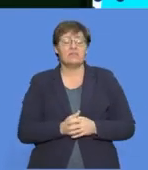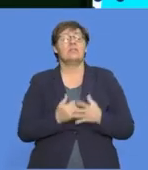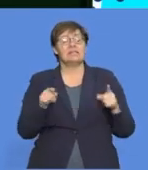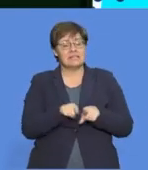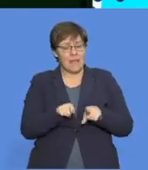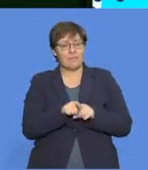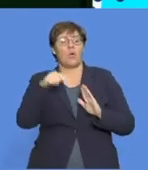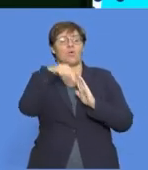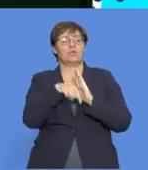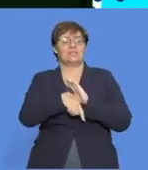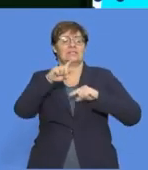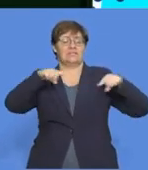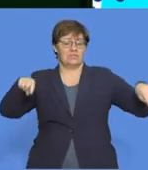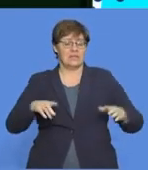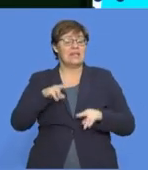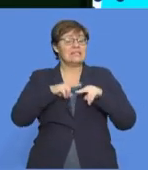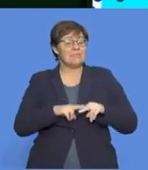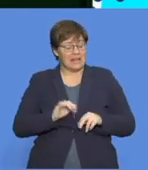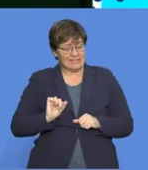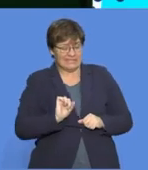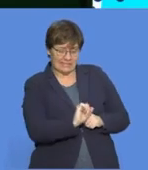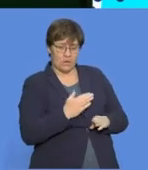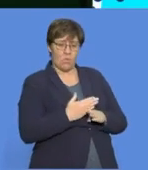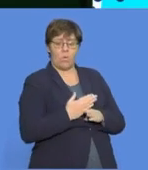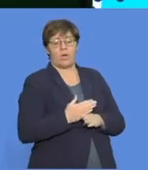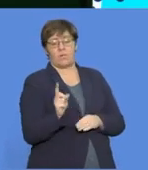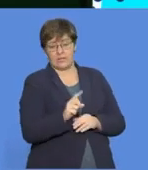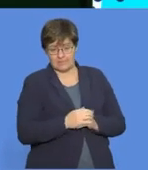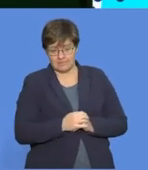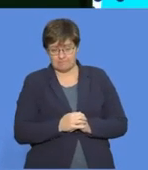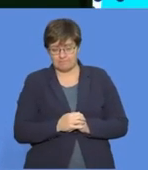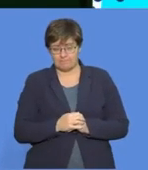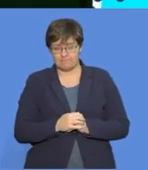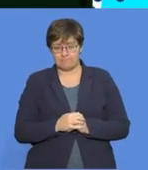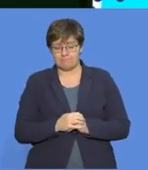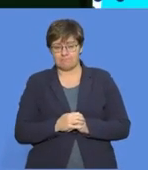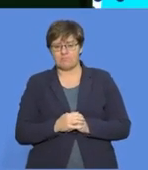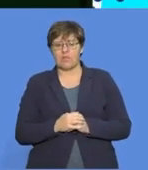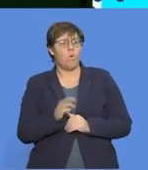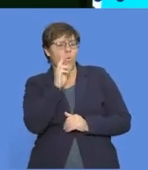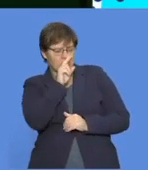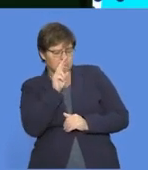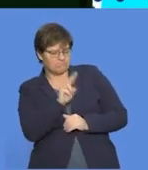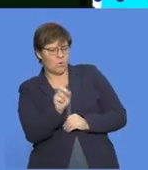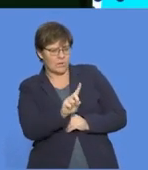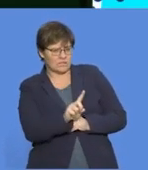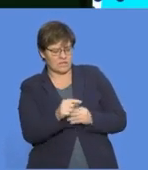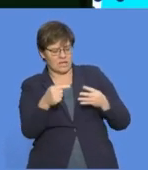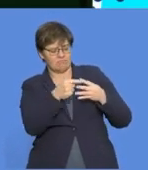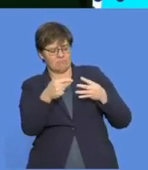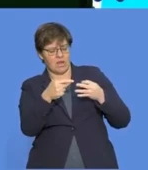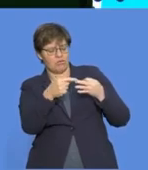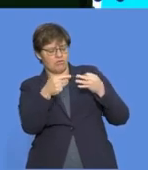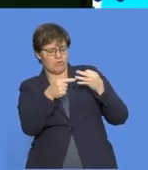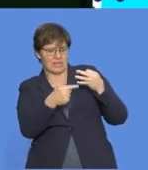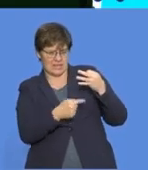contents depending on what their specific function is. And we are going to have a look at the 3 different types